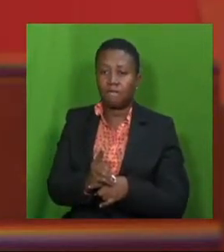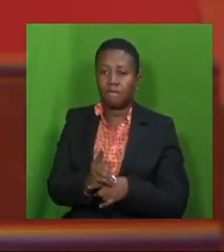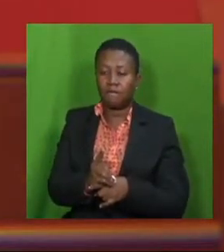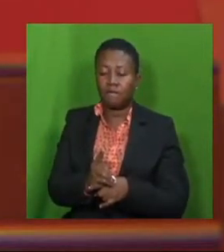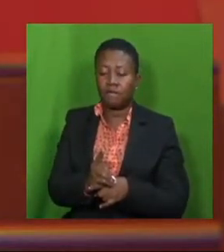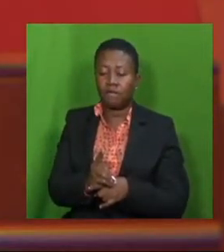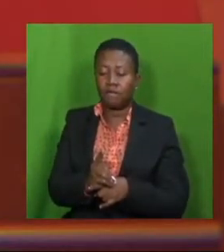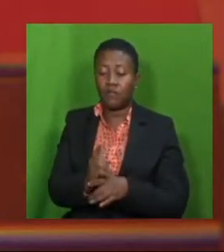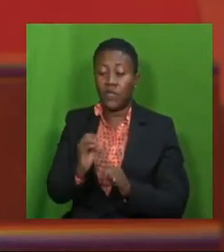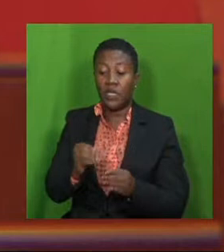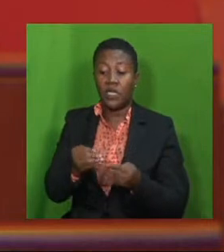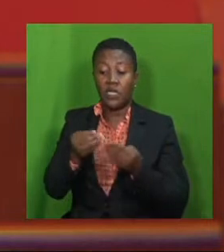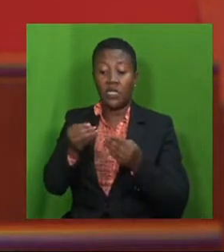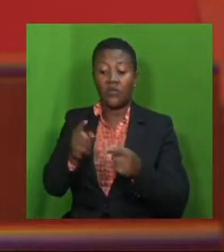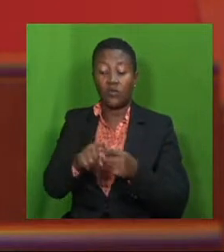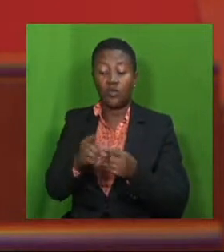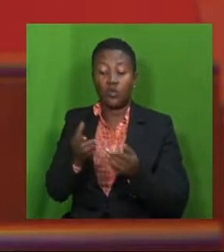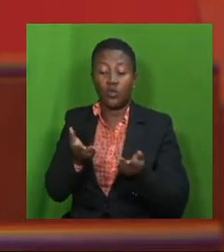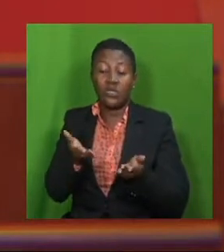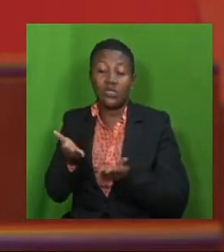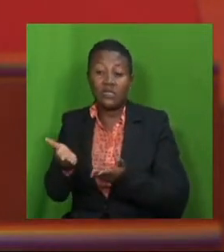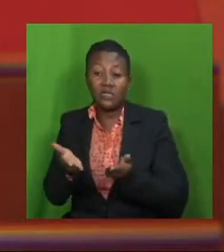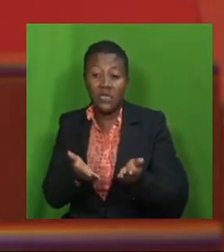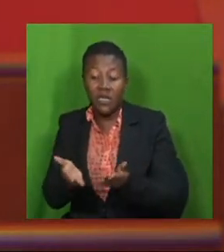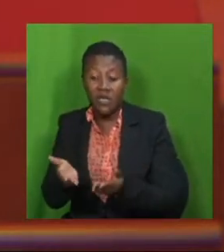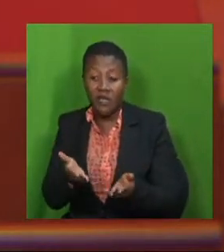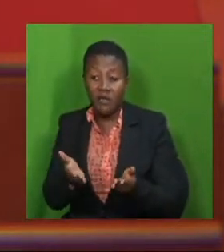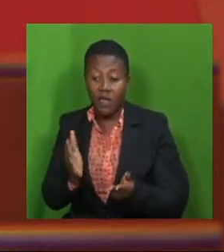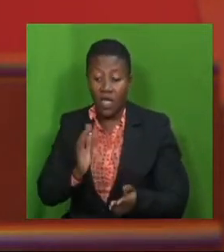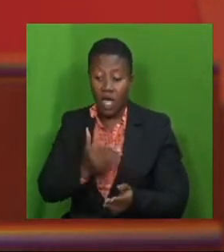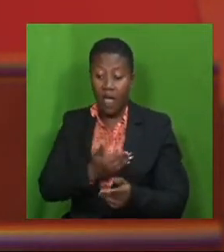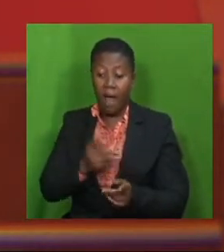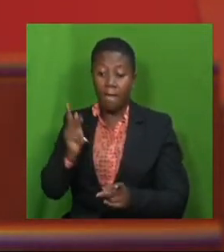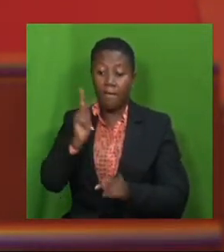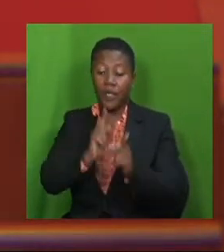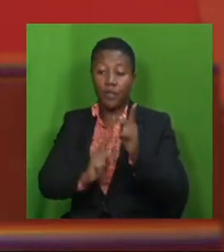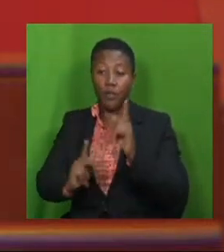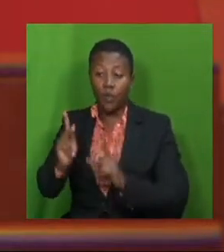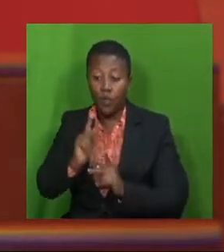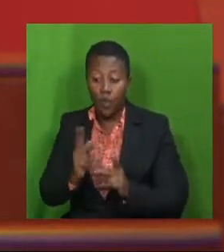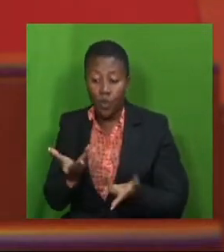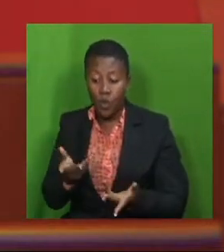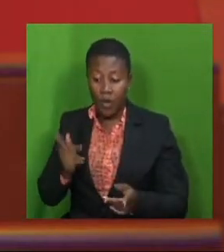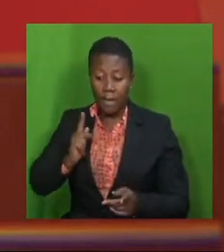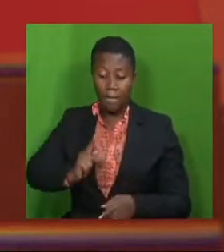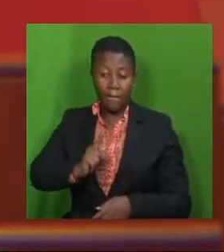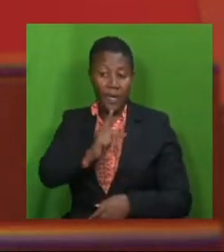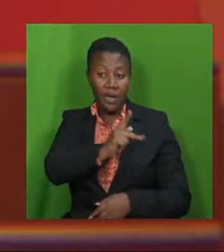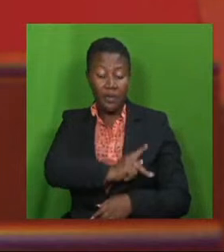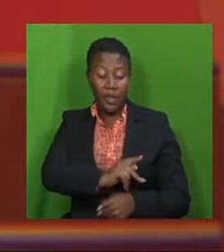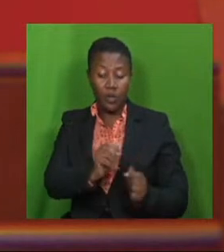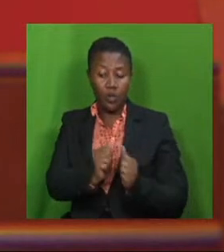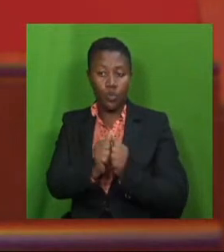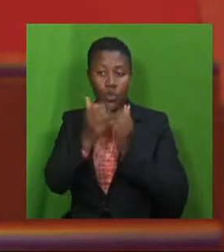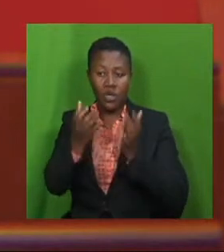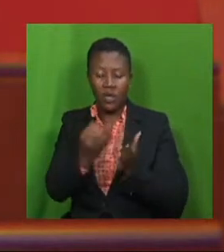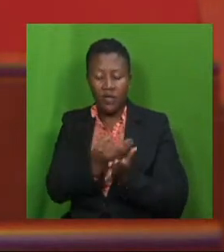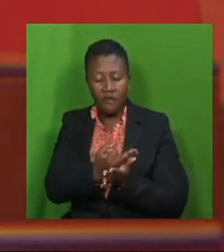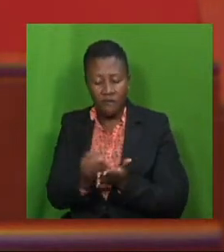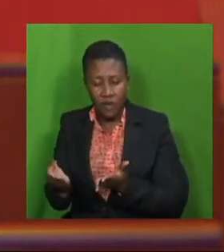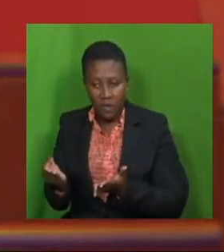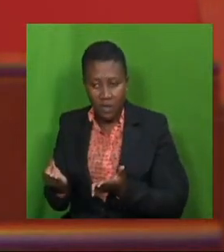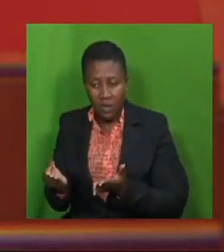serve the people and Parliament without fail, let, or